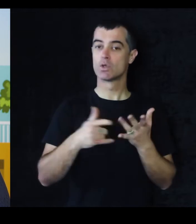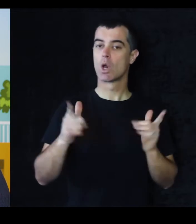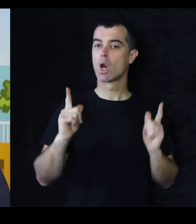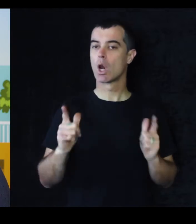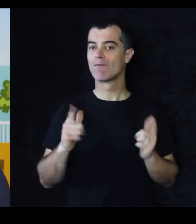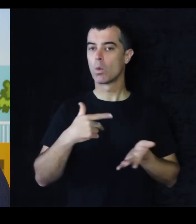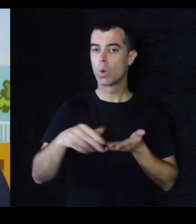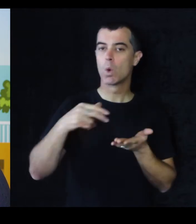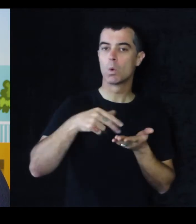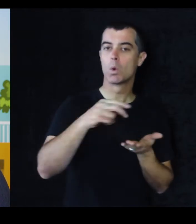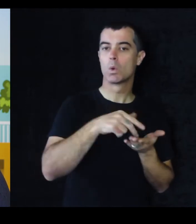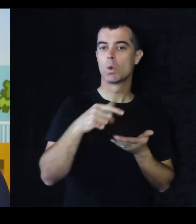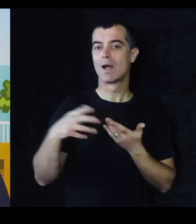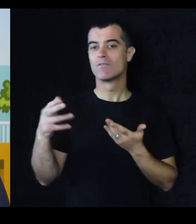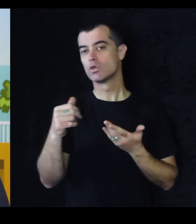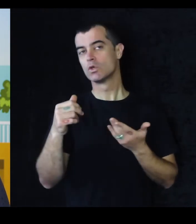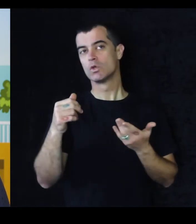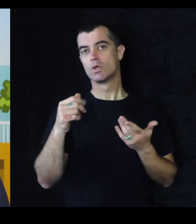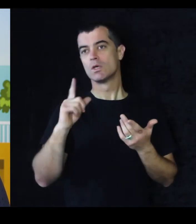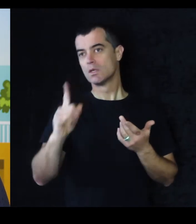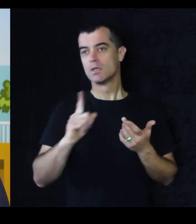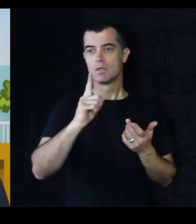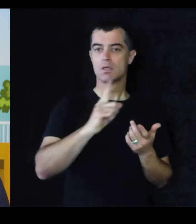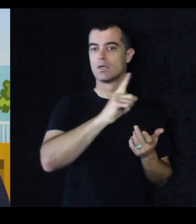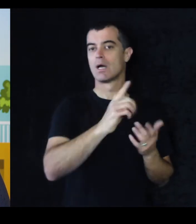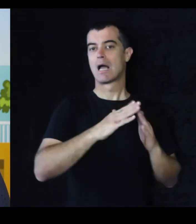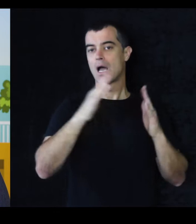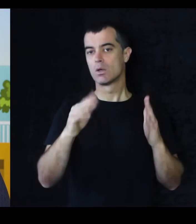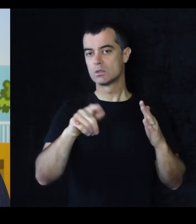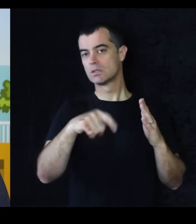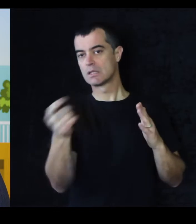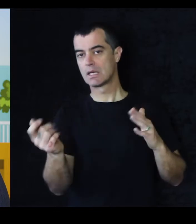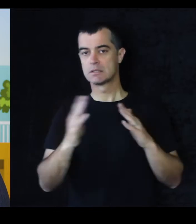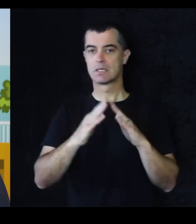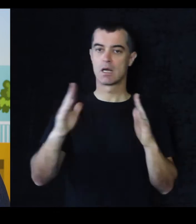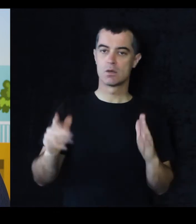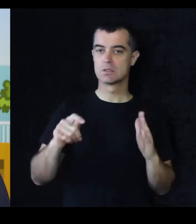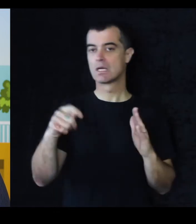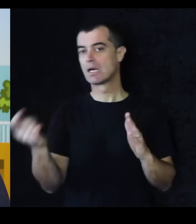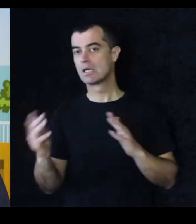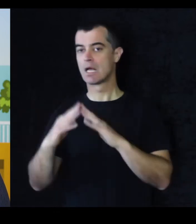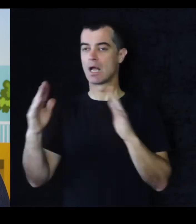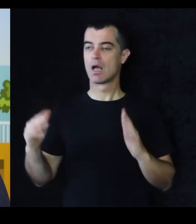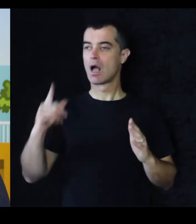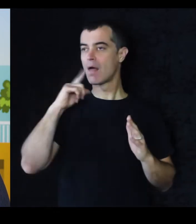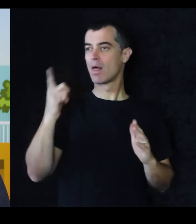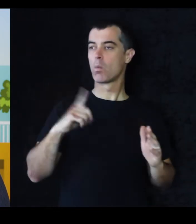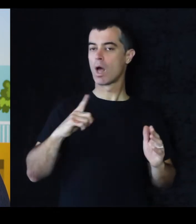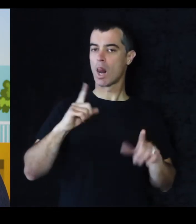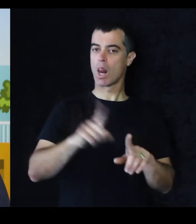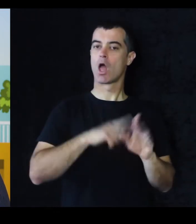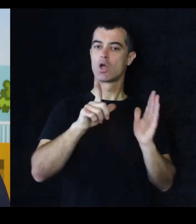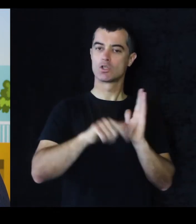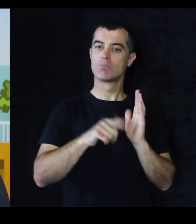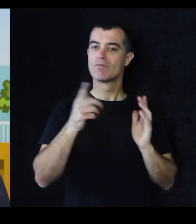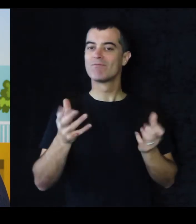lot of walking around that has to happen, getting from place to place. And I think that's part of the reason it's taking me quite a while to